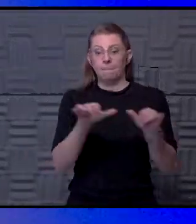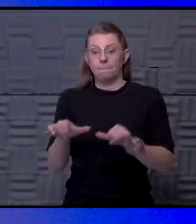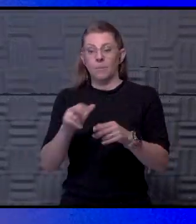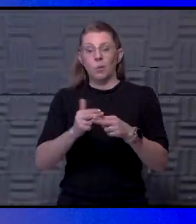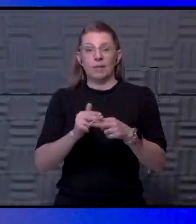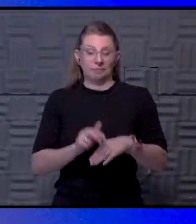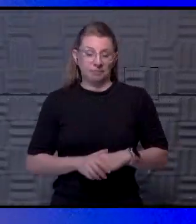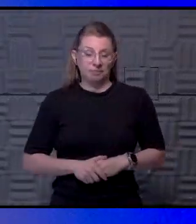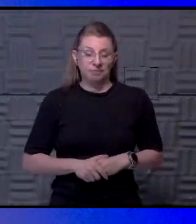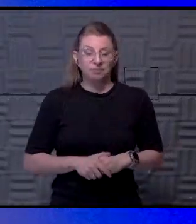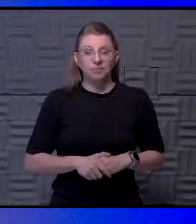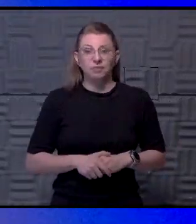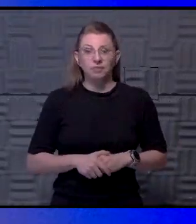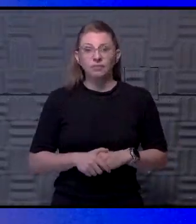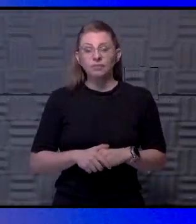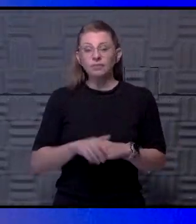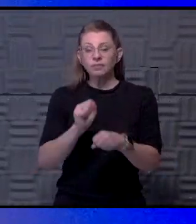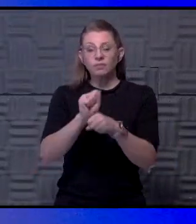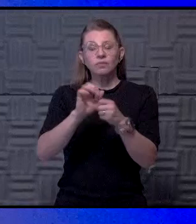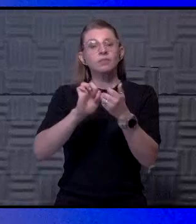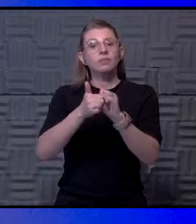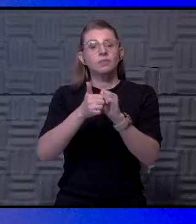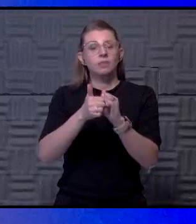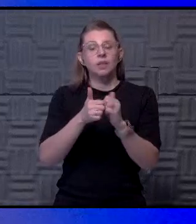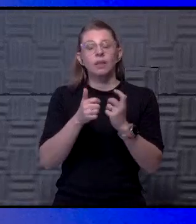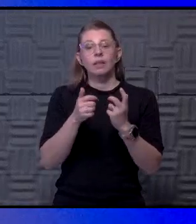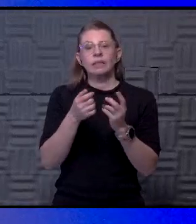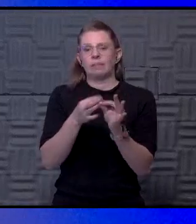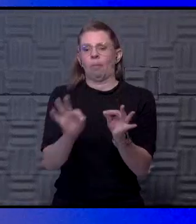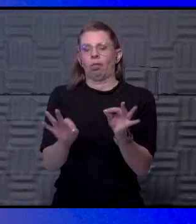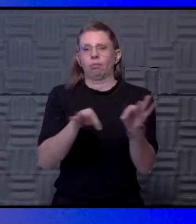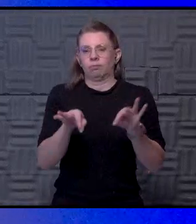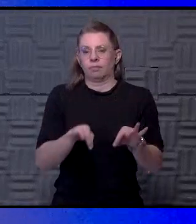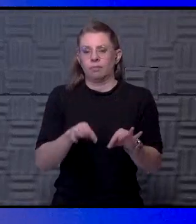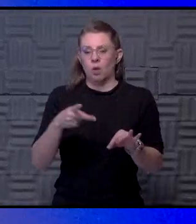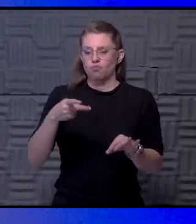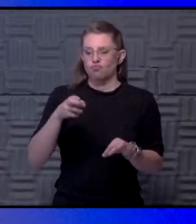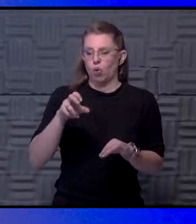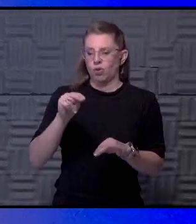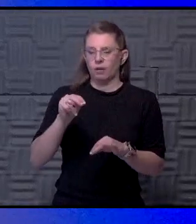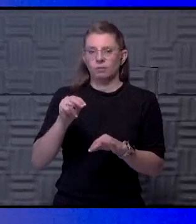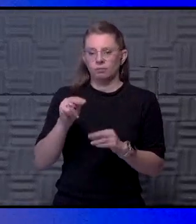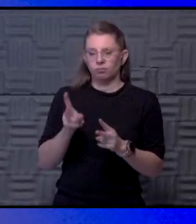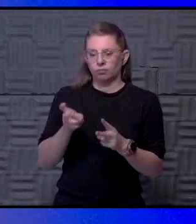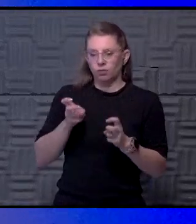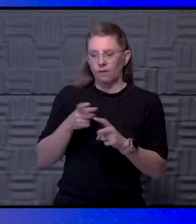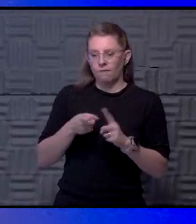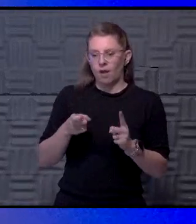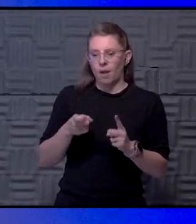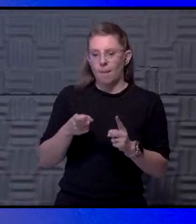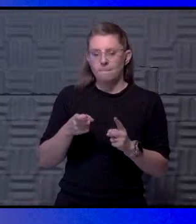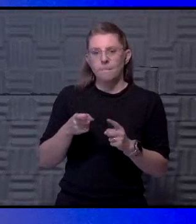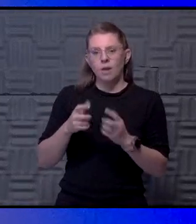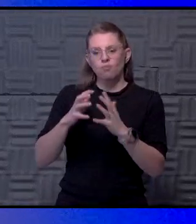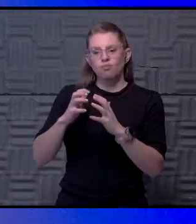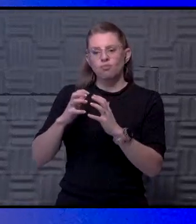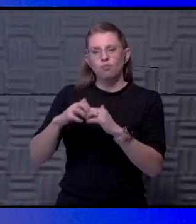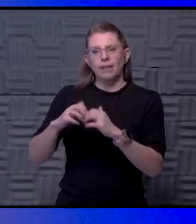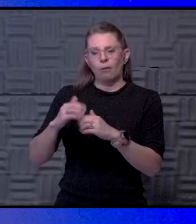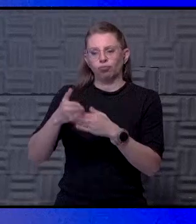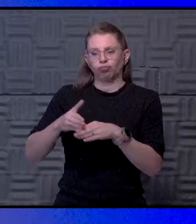way it works in simple terms, essentially the protons are derived from the hydrolysis or breakdown of